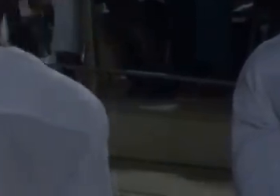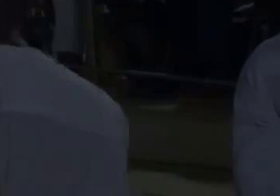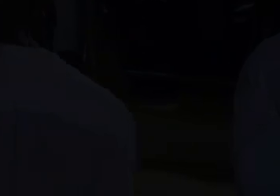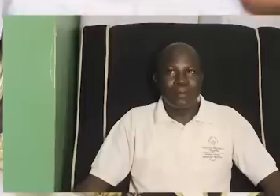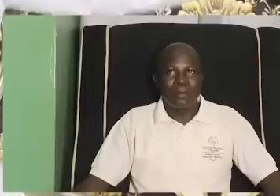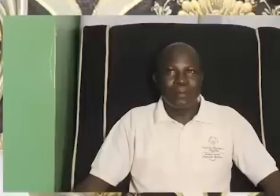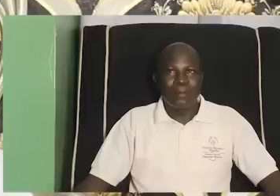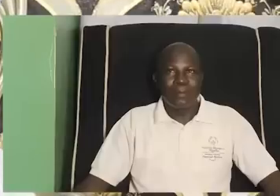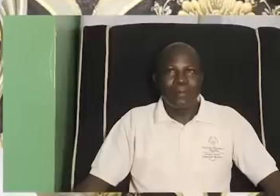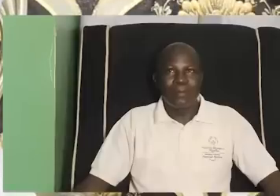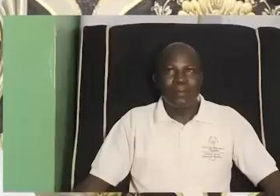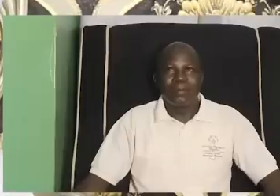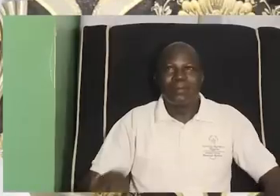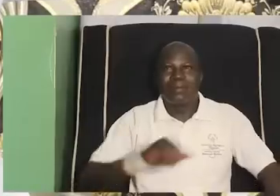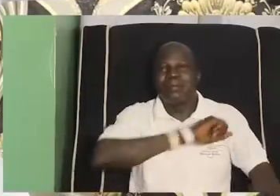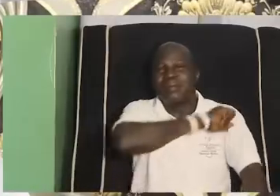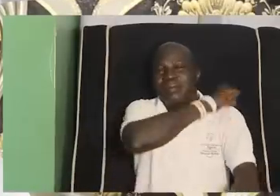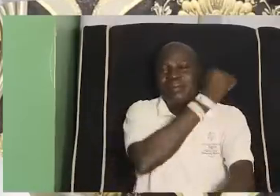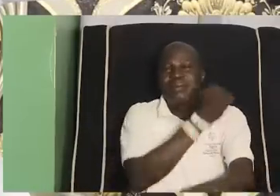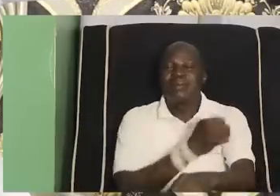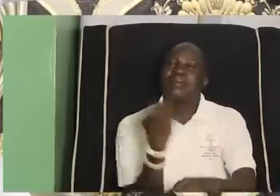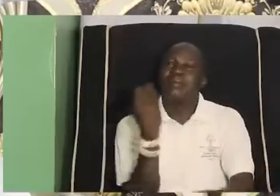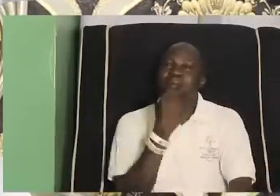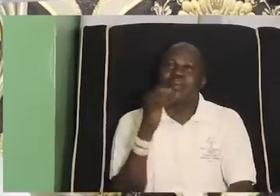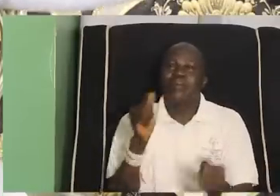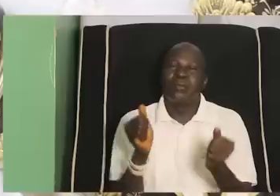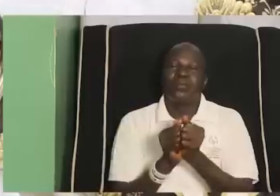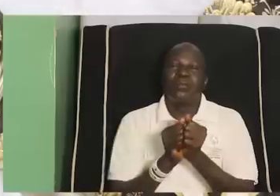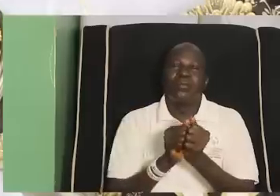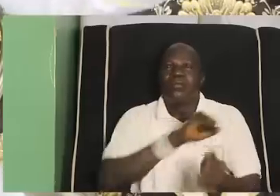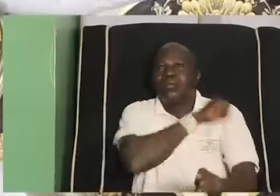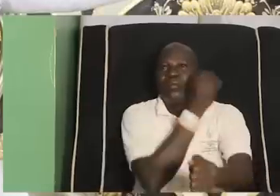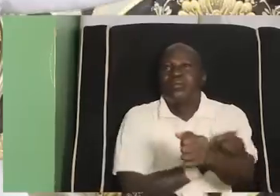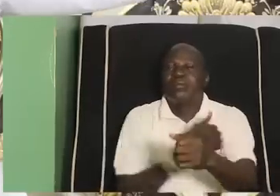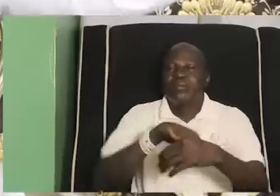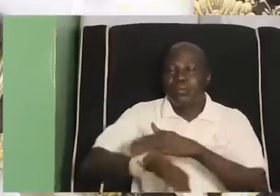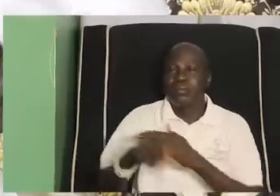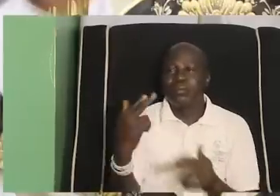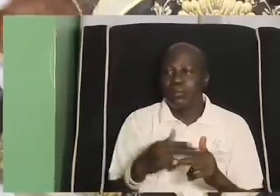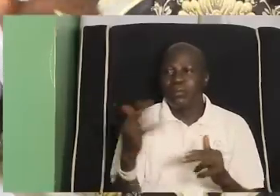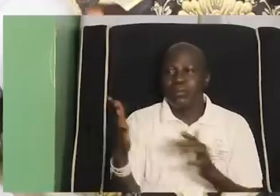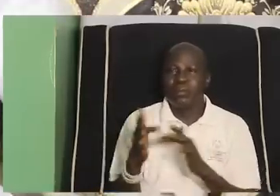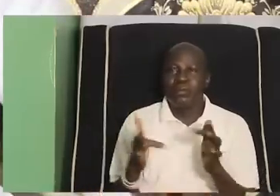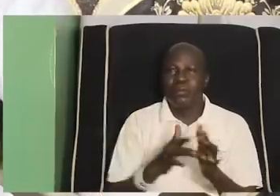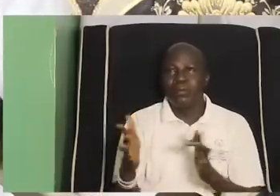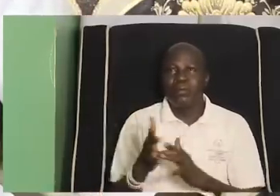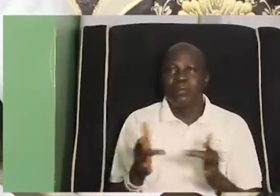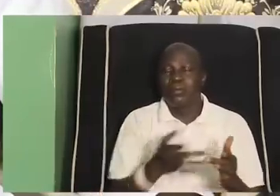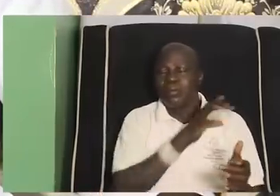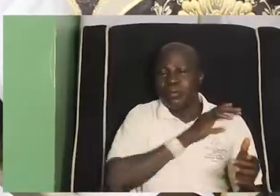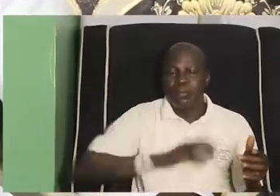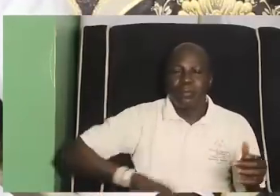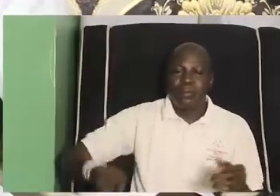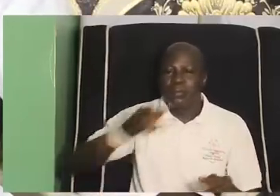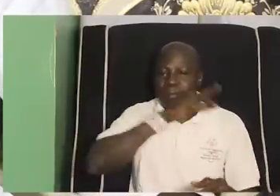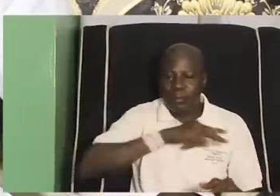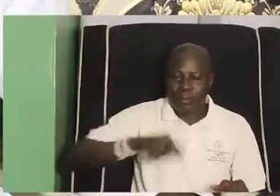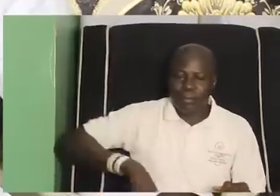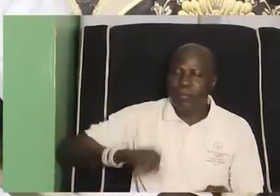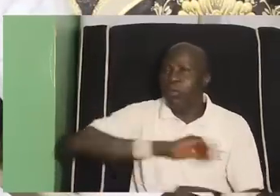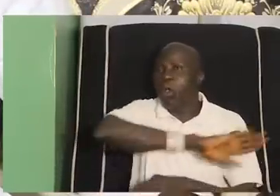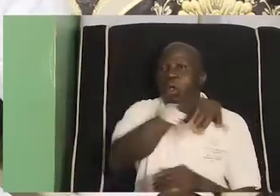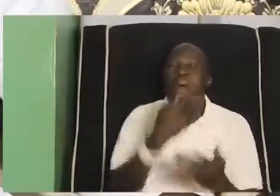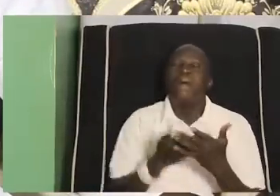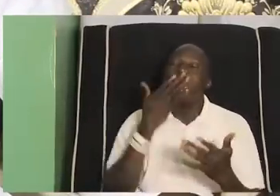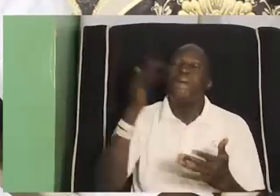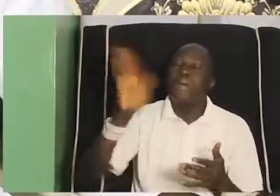lo. I speak with authority. Ni oruko Jesu te Nazareth. In the name of Jesus Christ of Nazareth. Gbogbo agbara